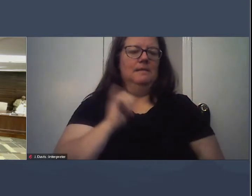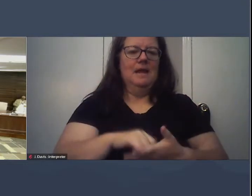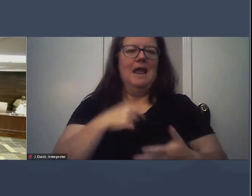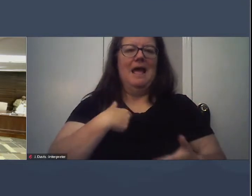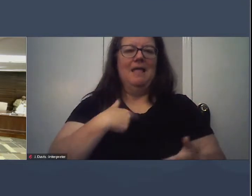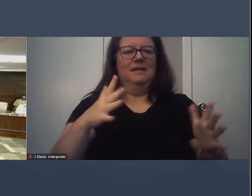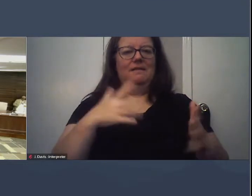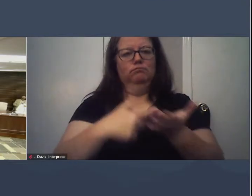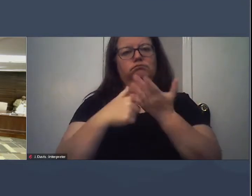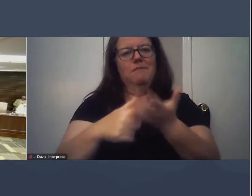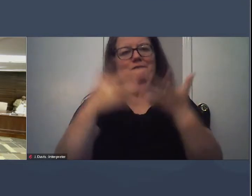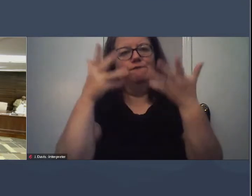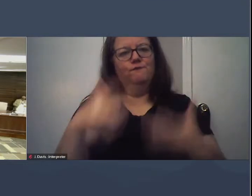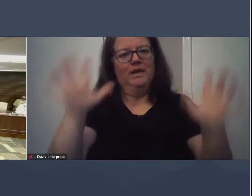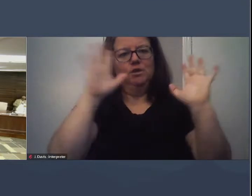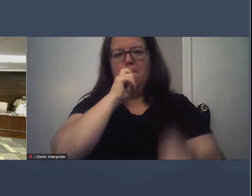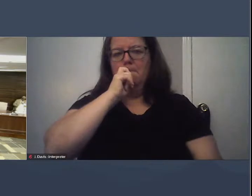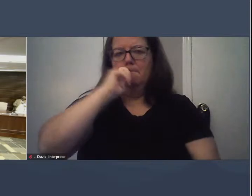talking today.